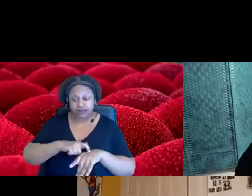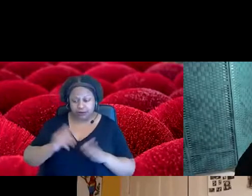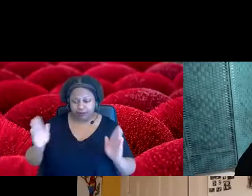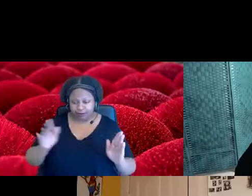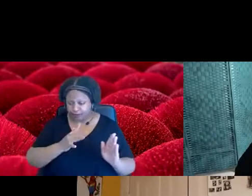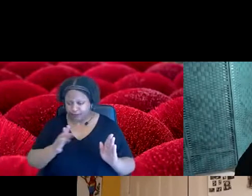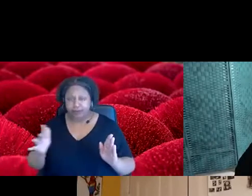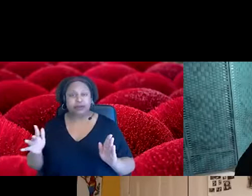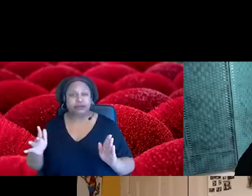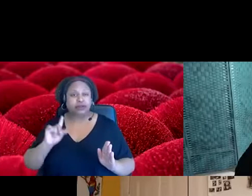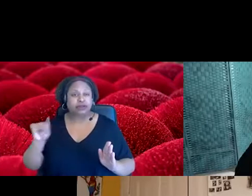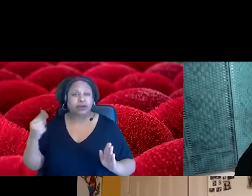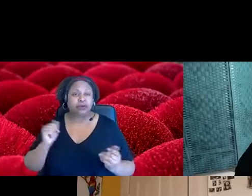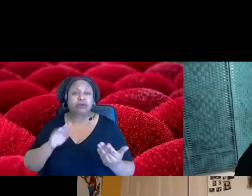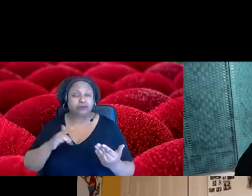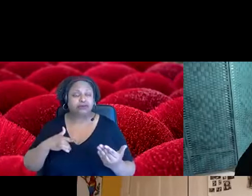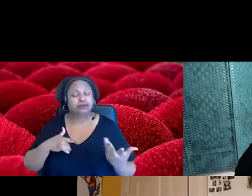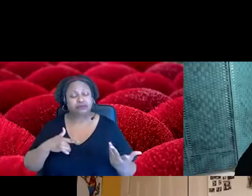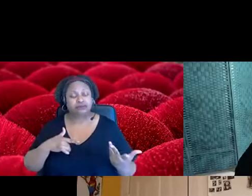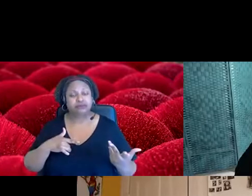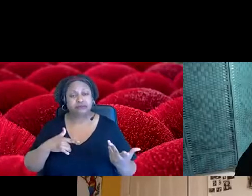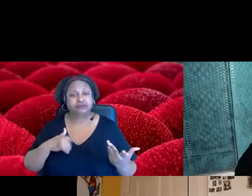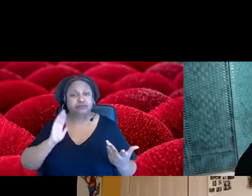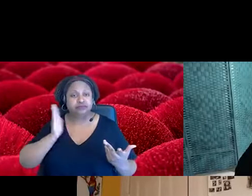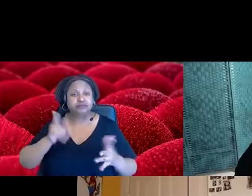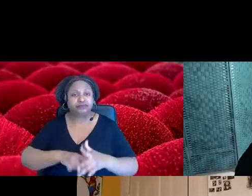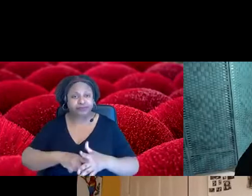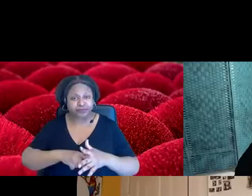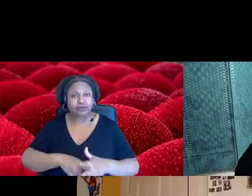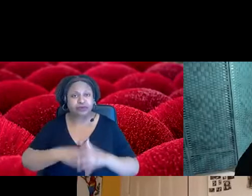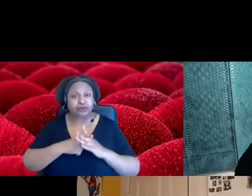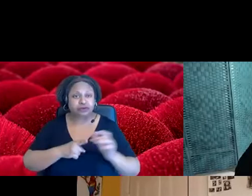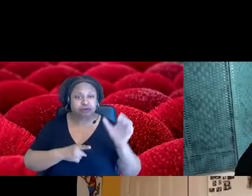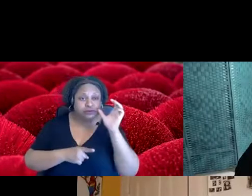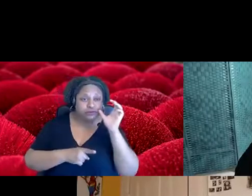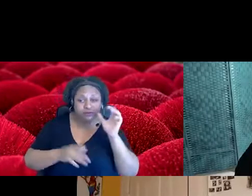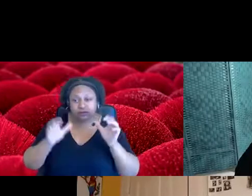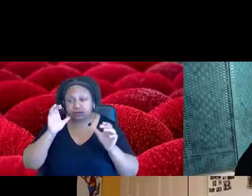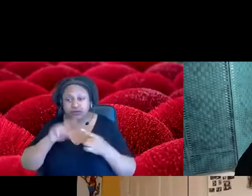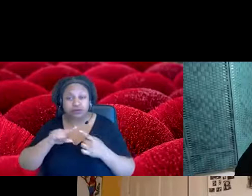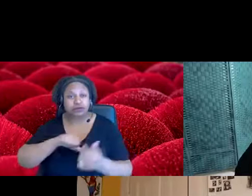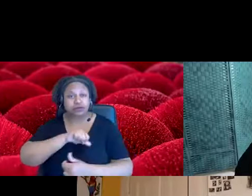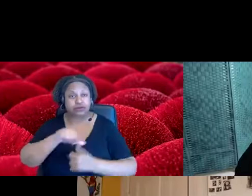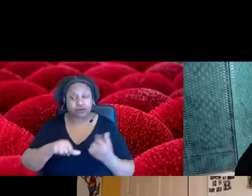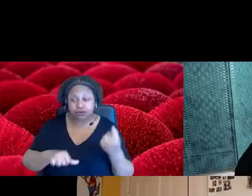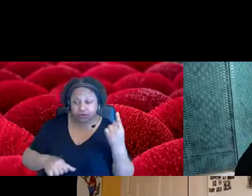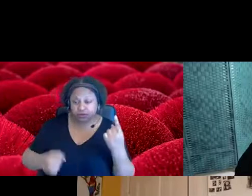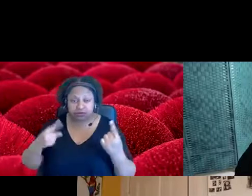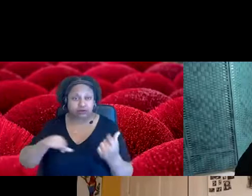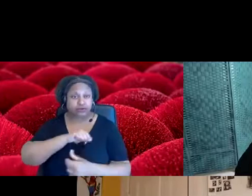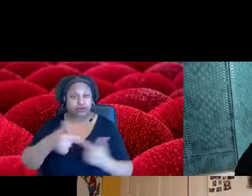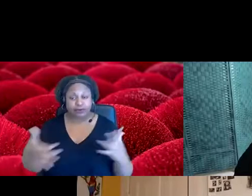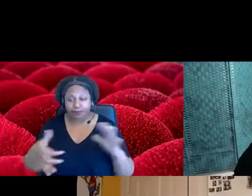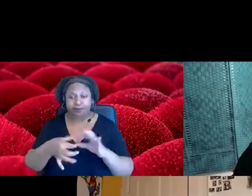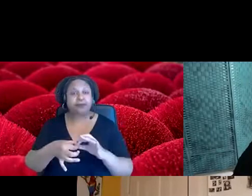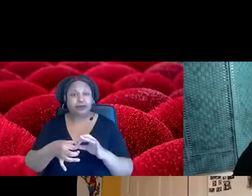that we're going to start to really hear each other, understand each other and to